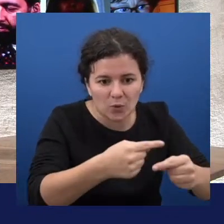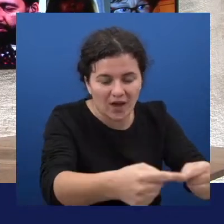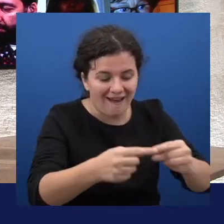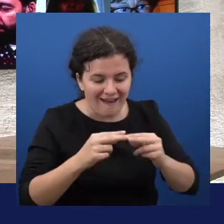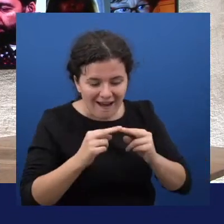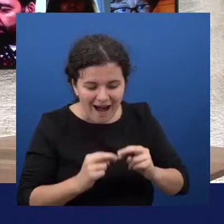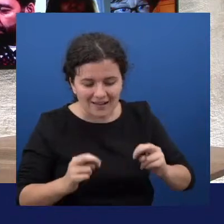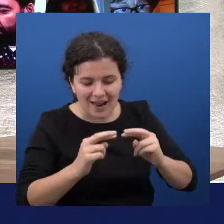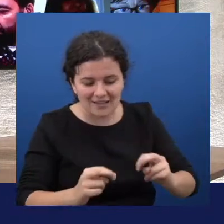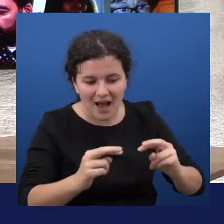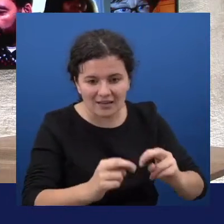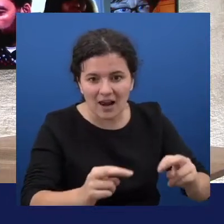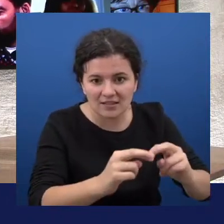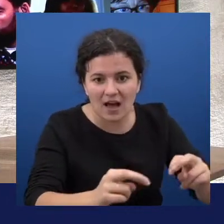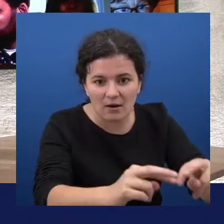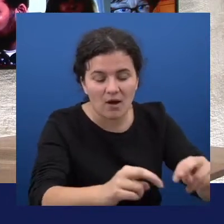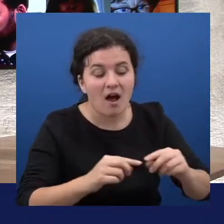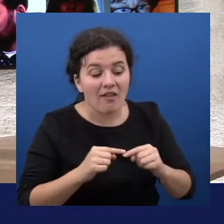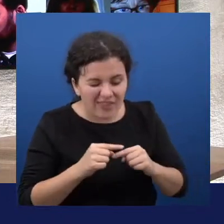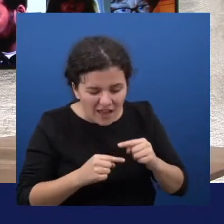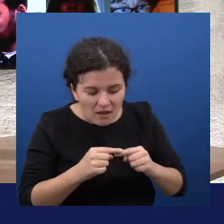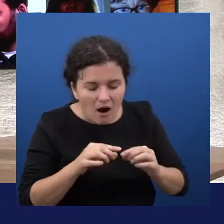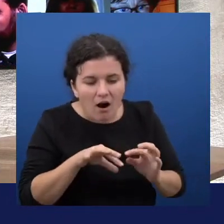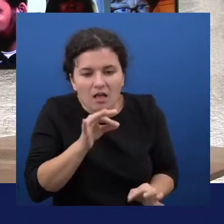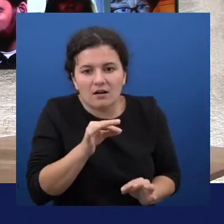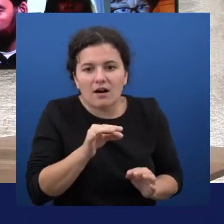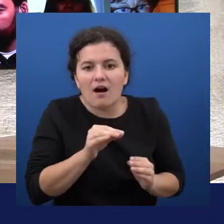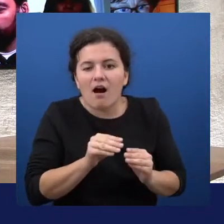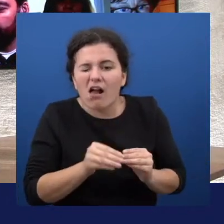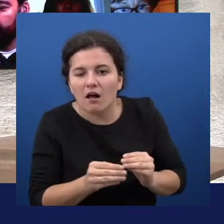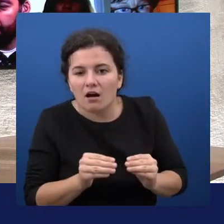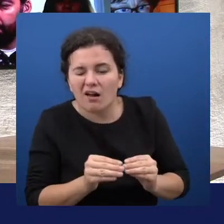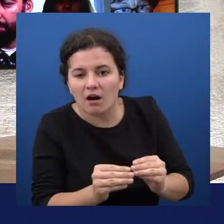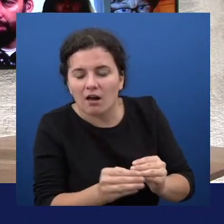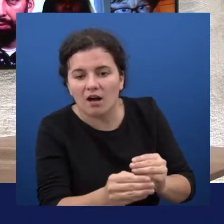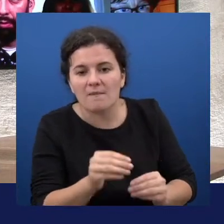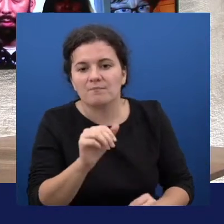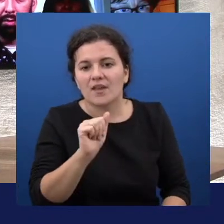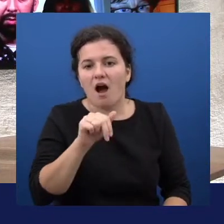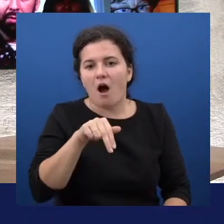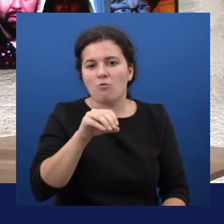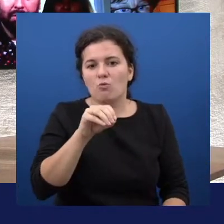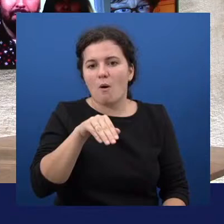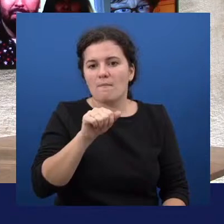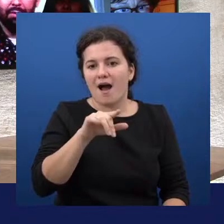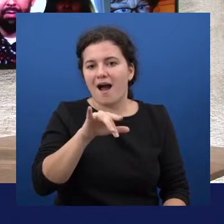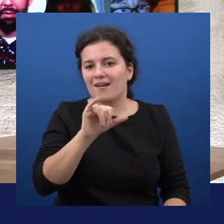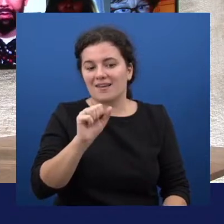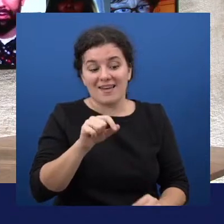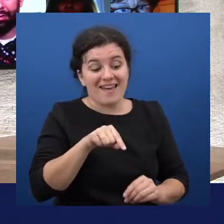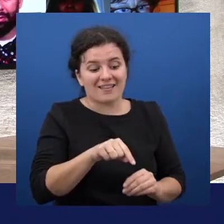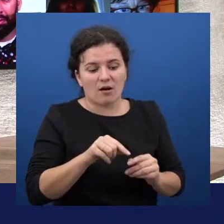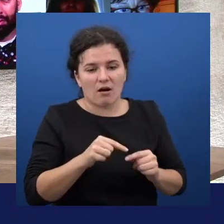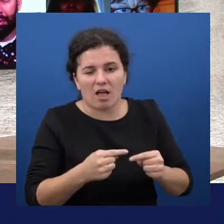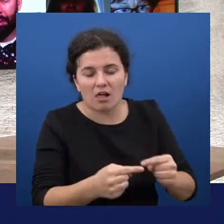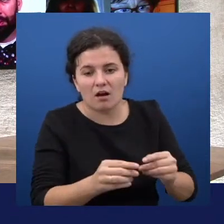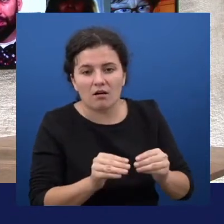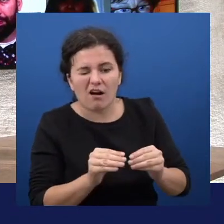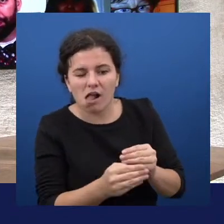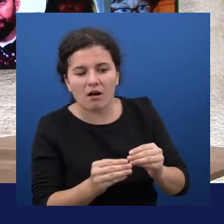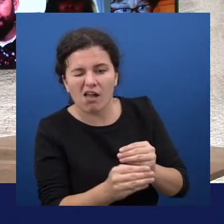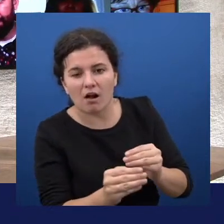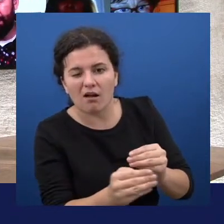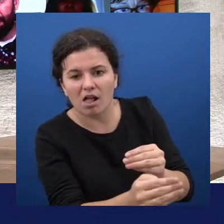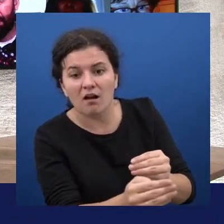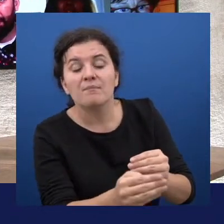using the anomaly detector, and also we can connect it to different